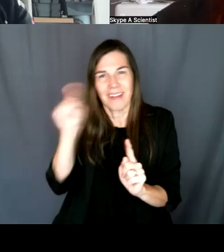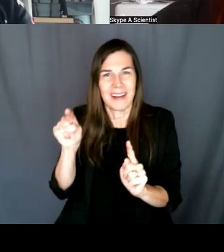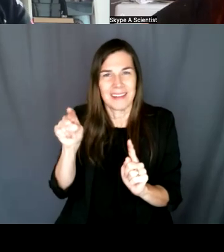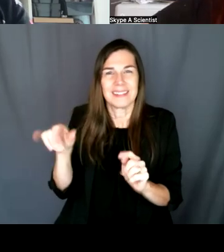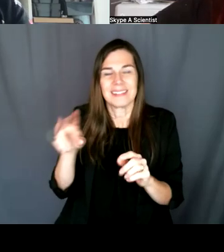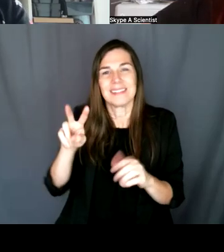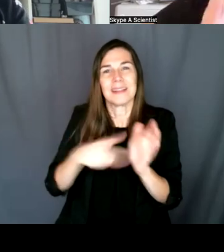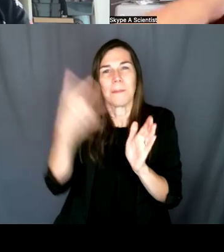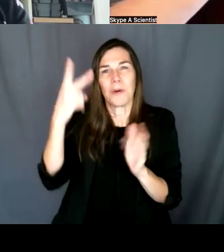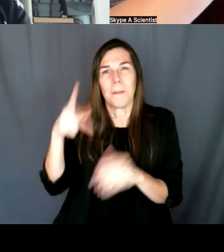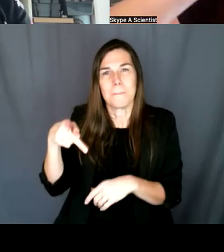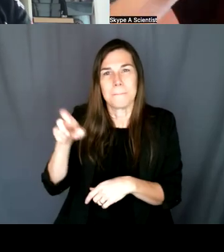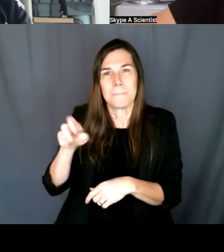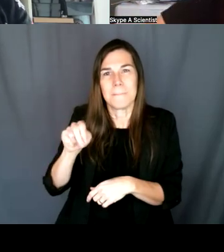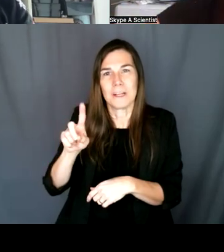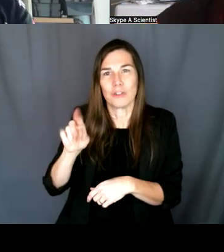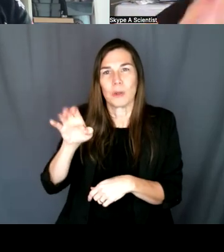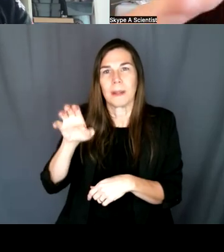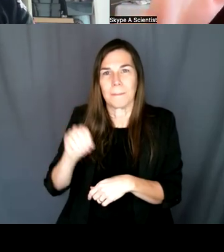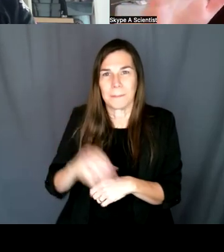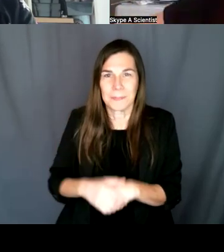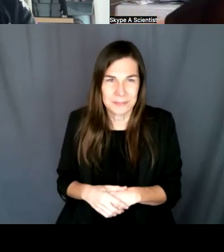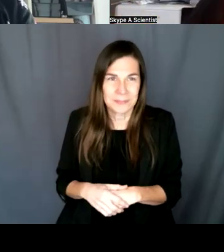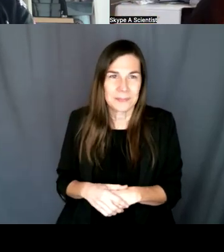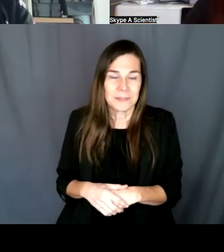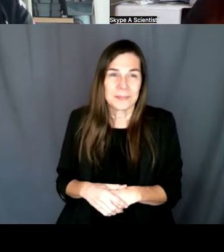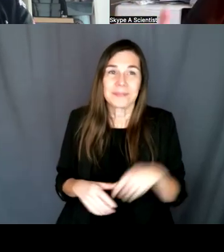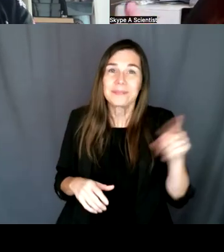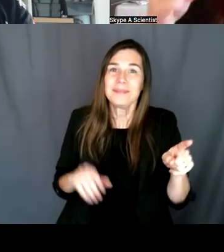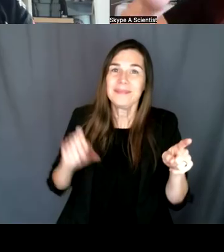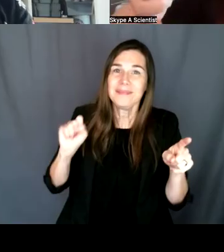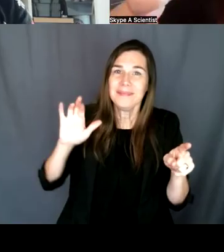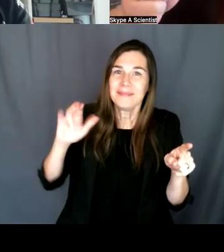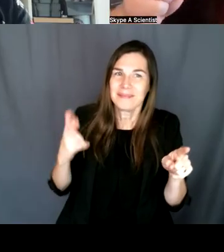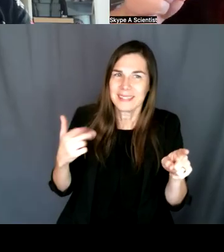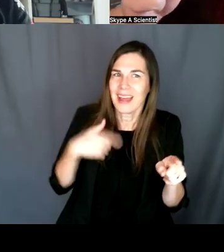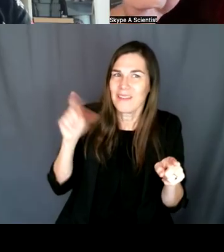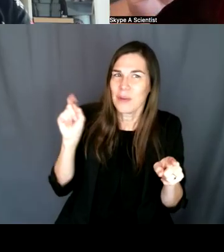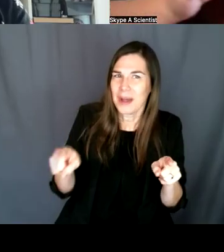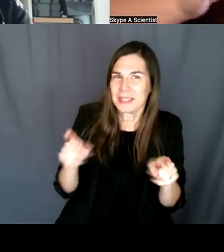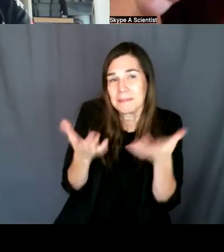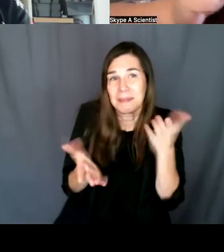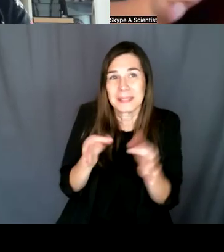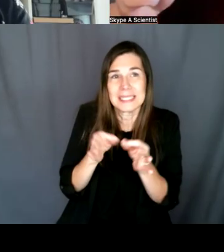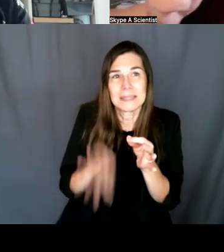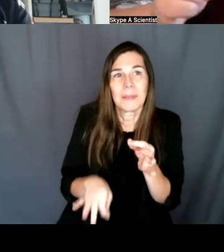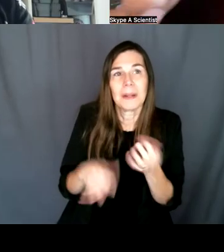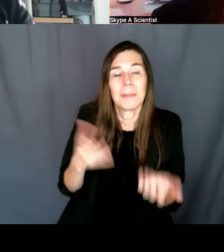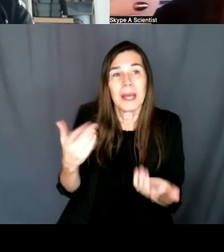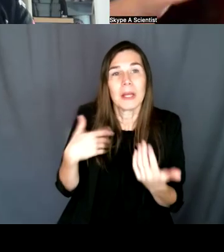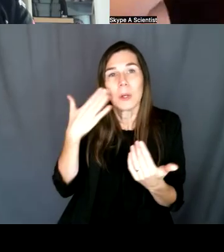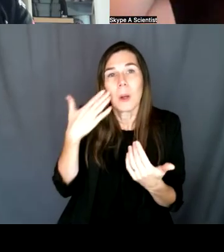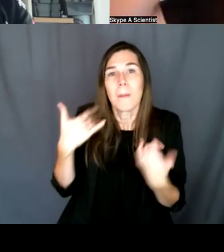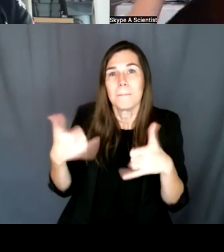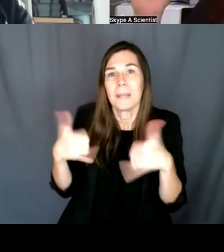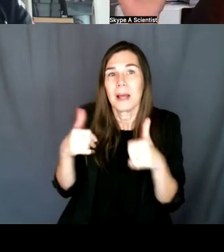pendulum. Okay, I have like a real baby simple question here. So when you play with magnets, you can like get them to go away from